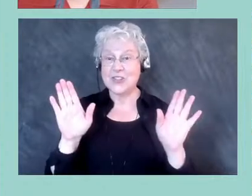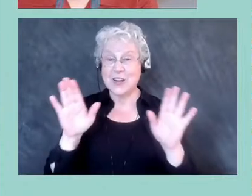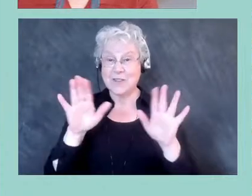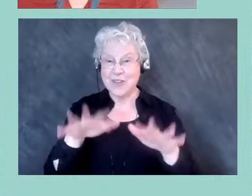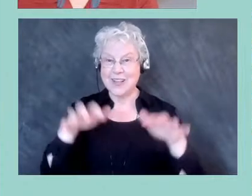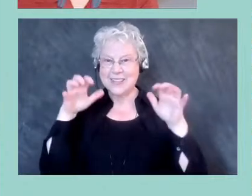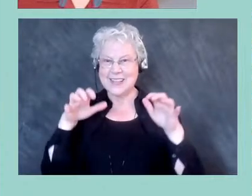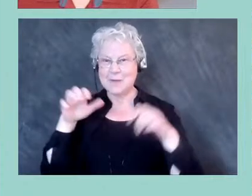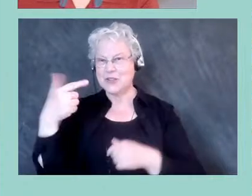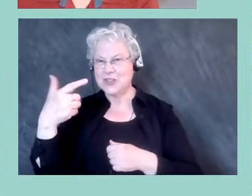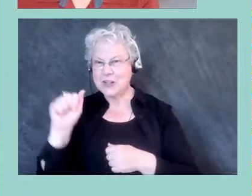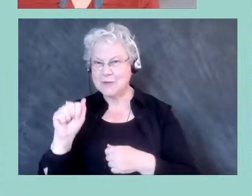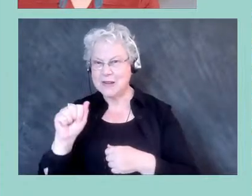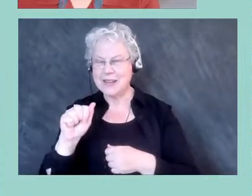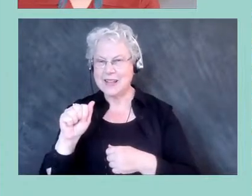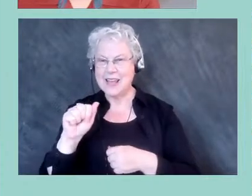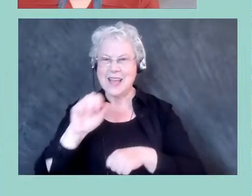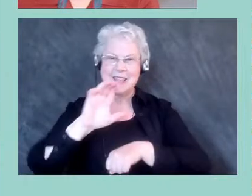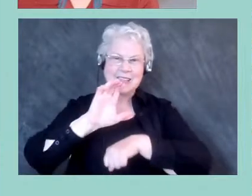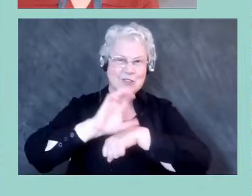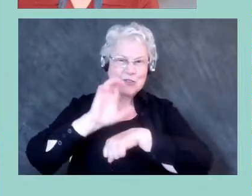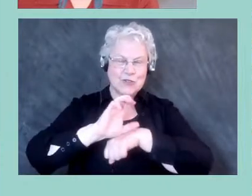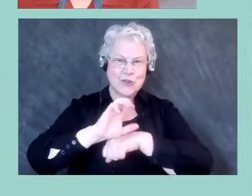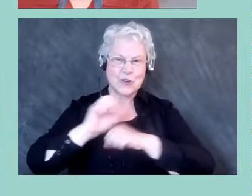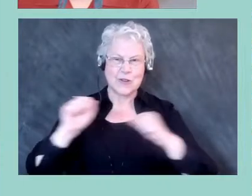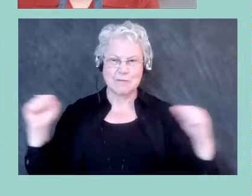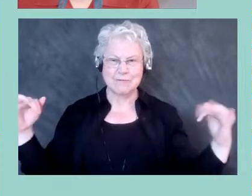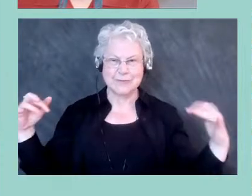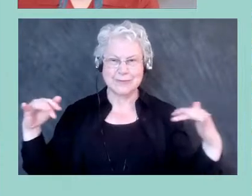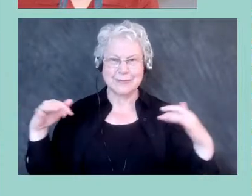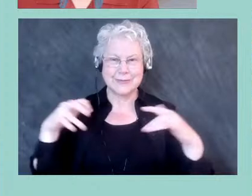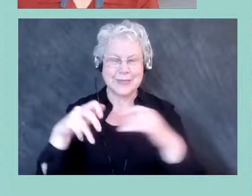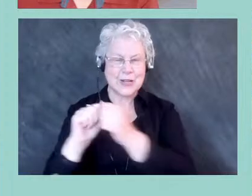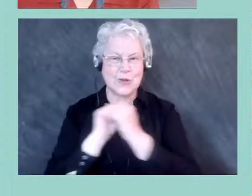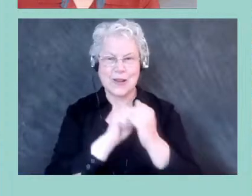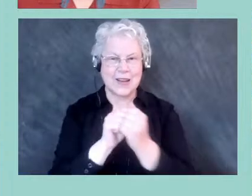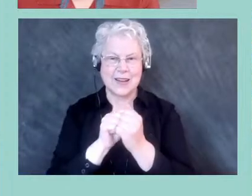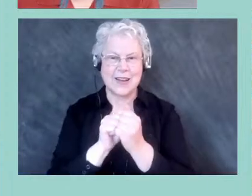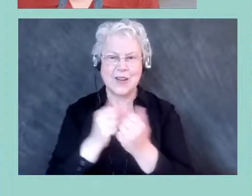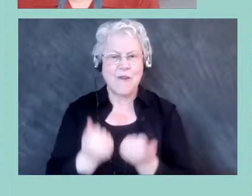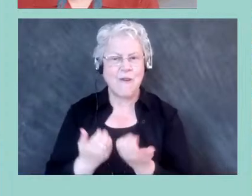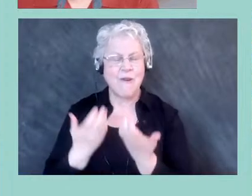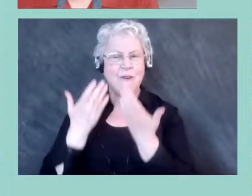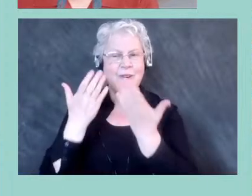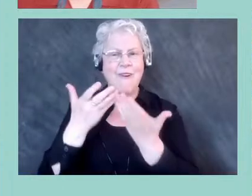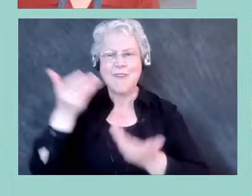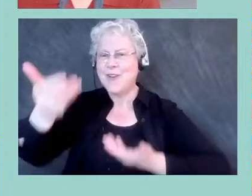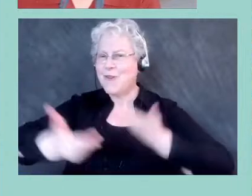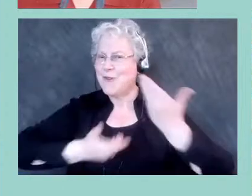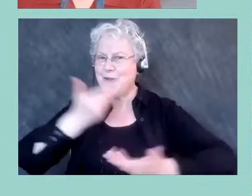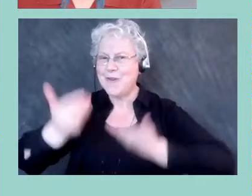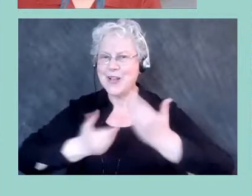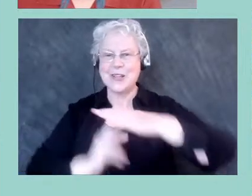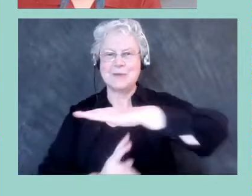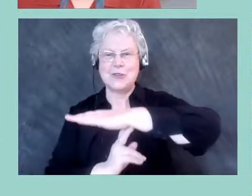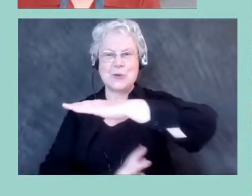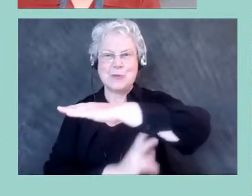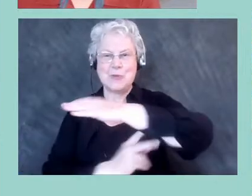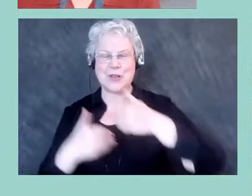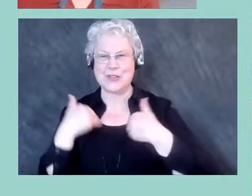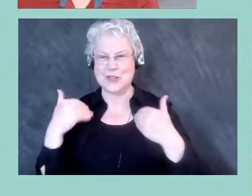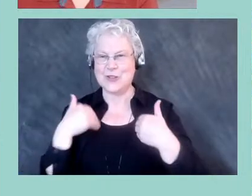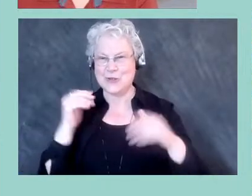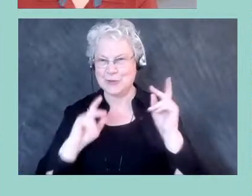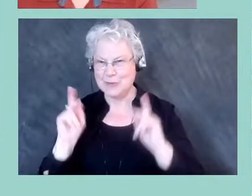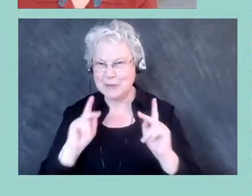congregation of congregations, I charge us to extend a network of hospitality and welcome to bridging youth, whether